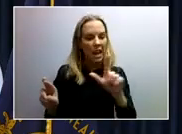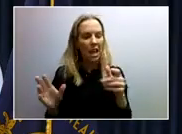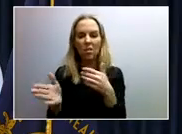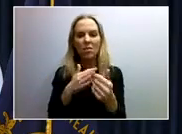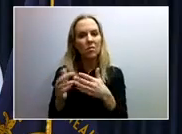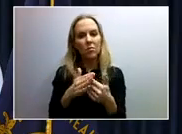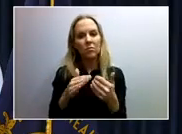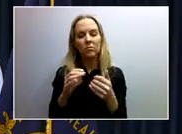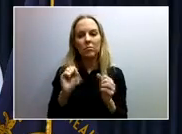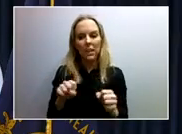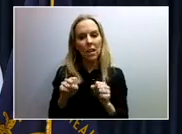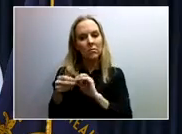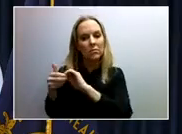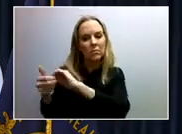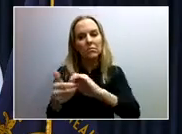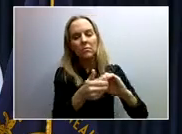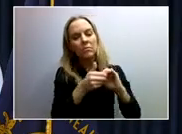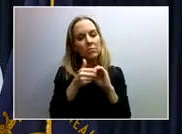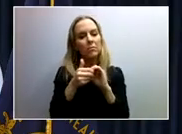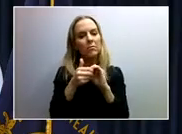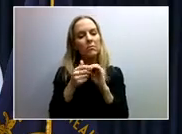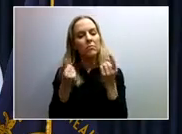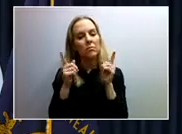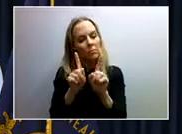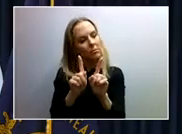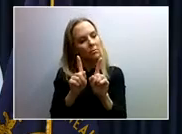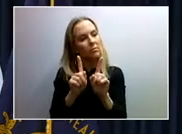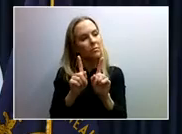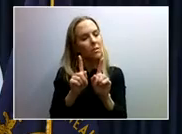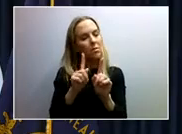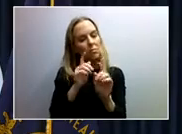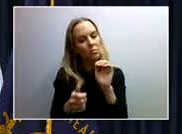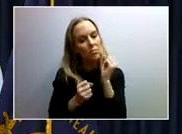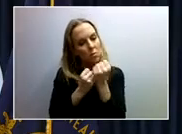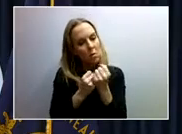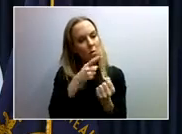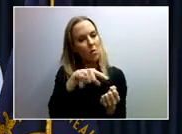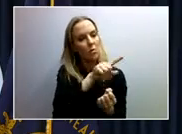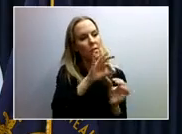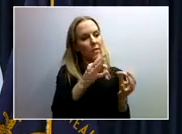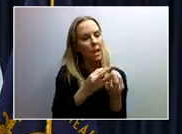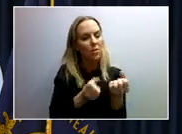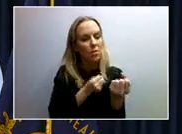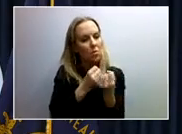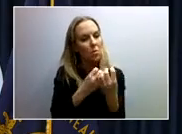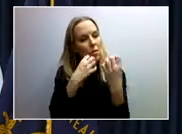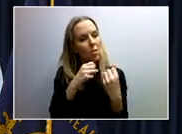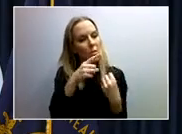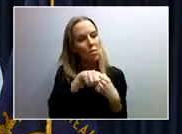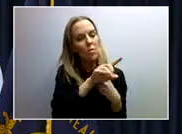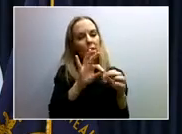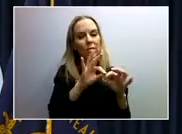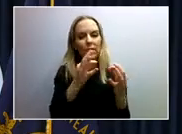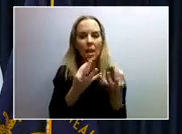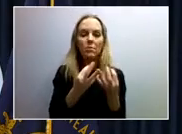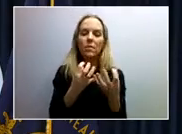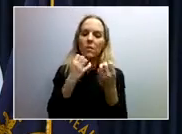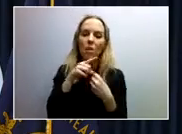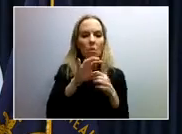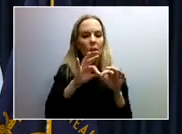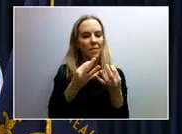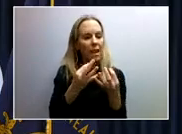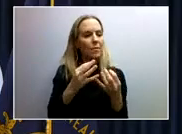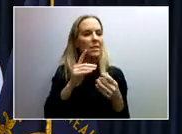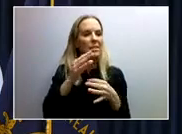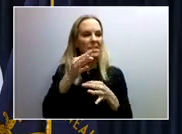families that we truly stand with them and we care about them. And we care more about helping those families than attacking each